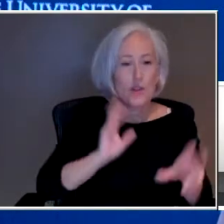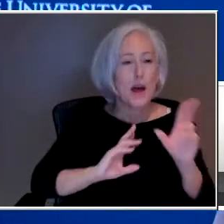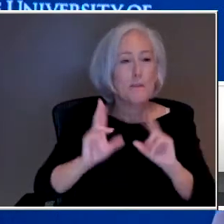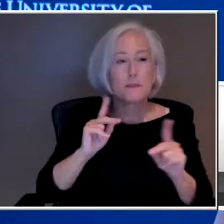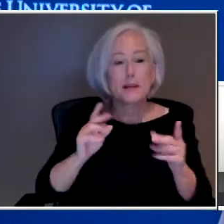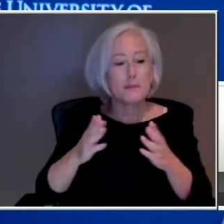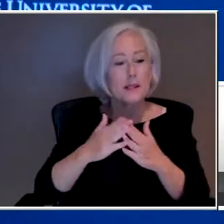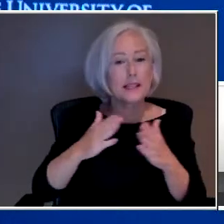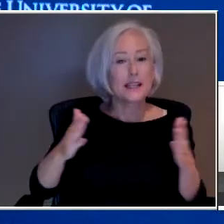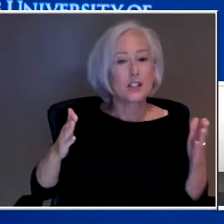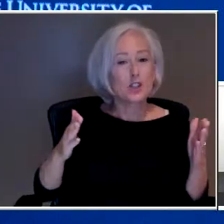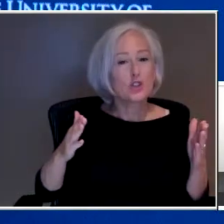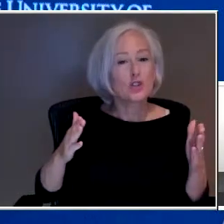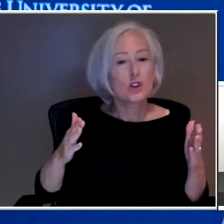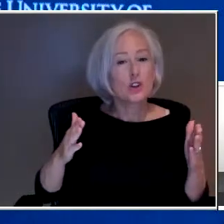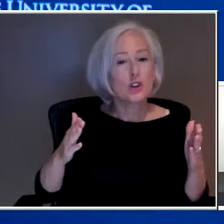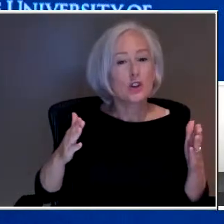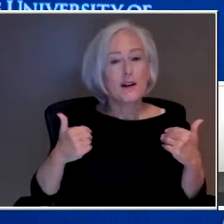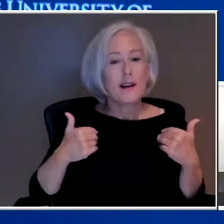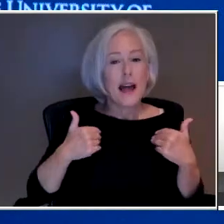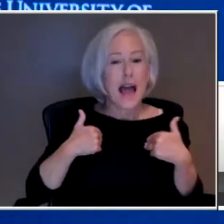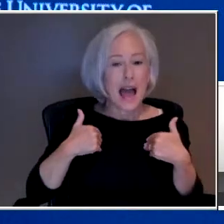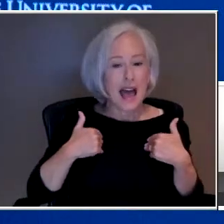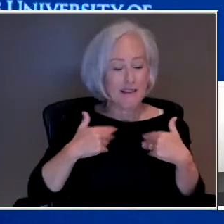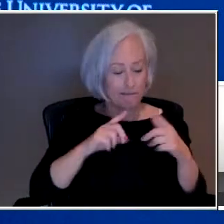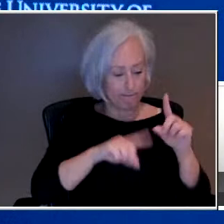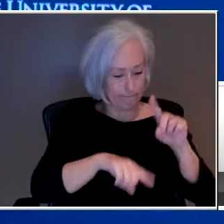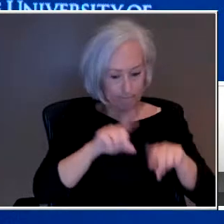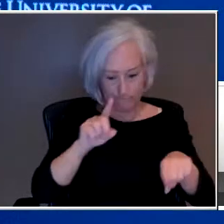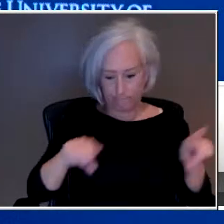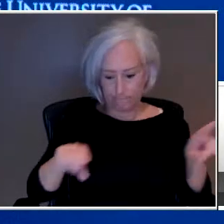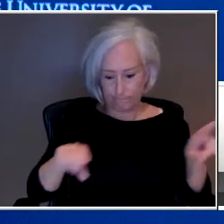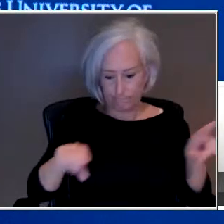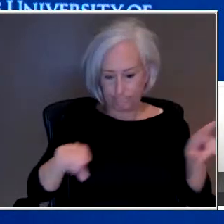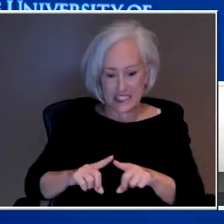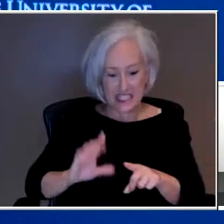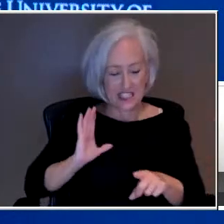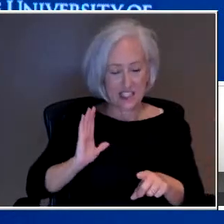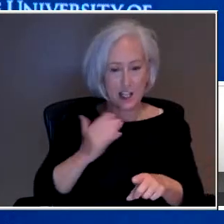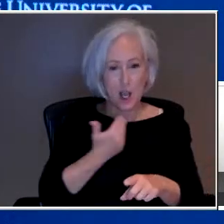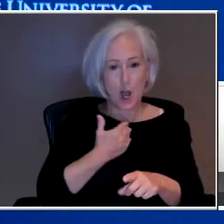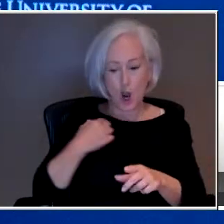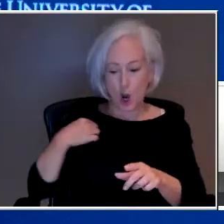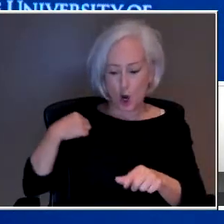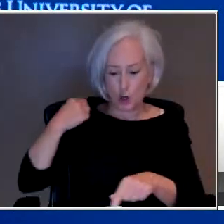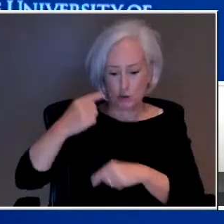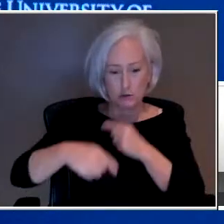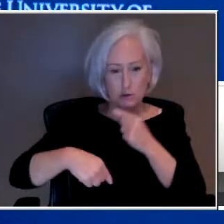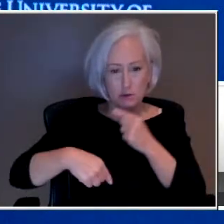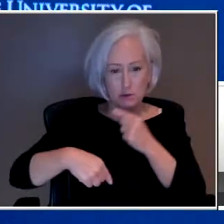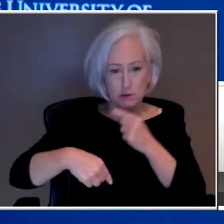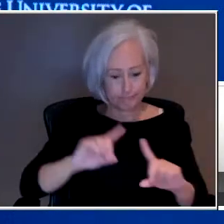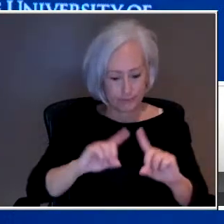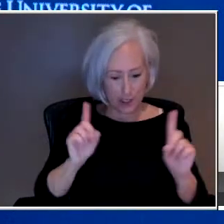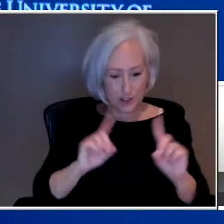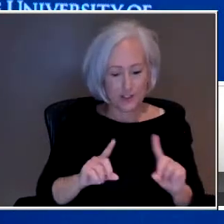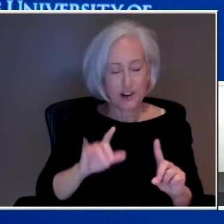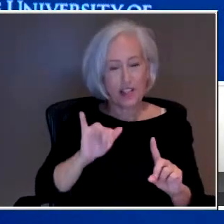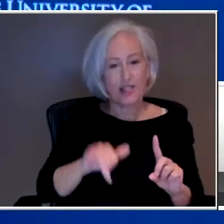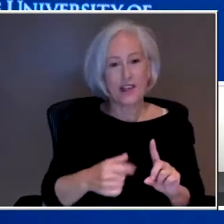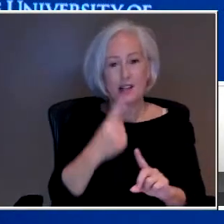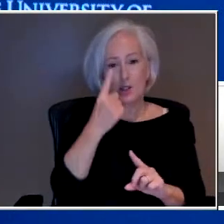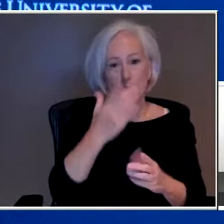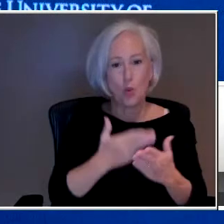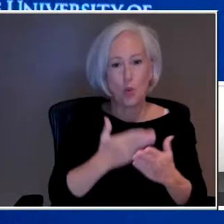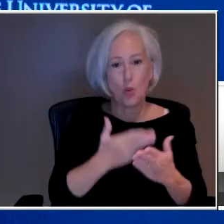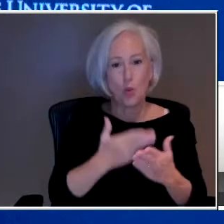humans, we all have differences and we have variability in our genes, but this is one of those basic science